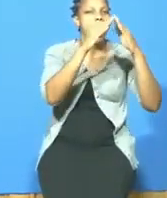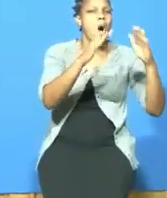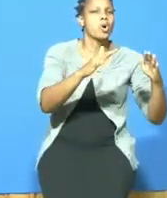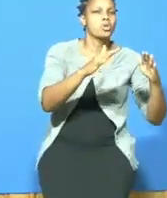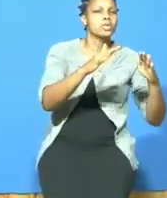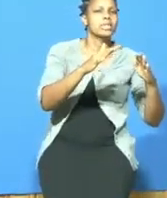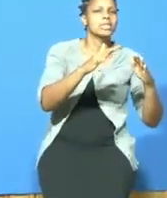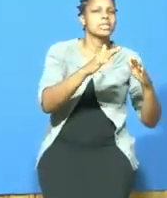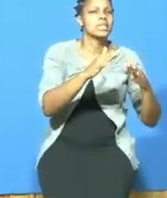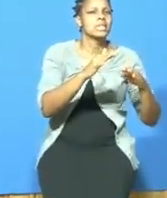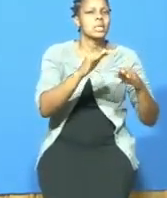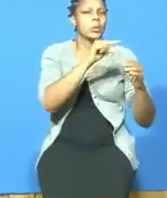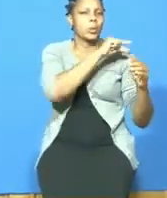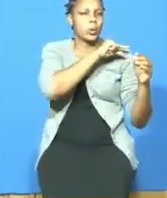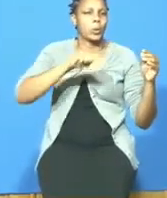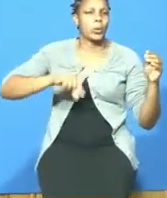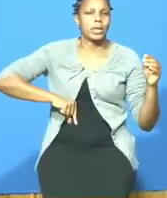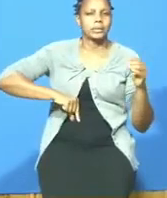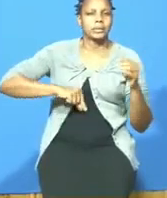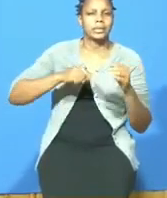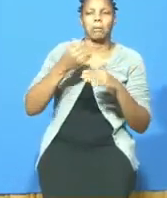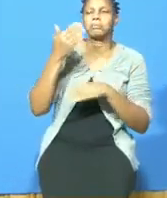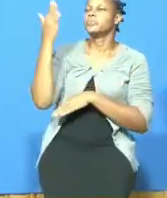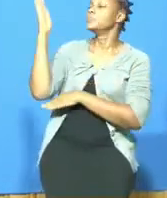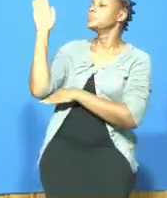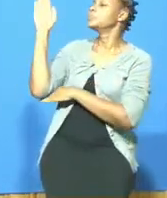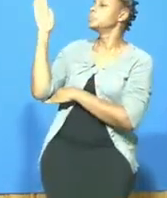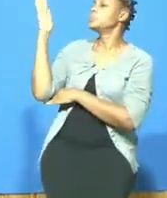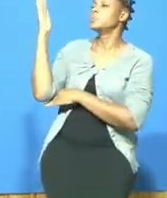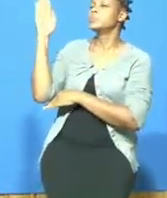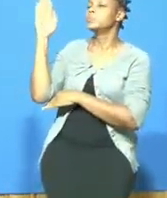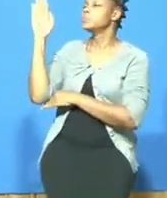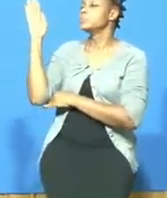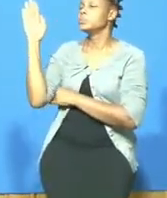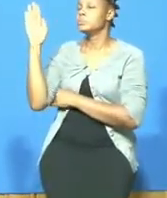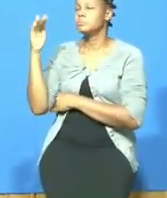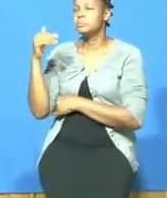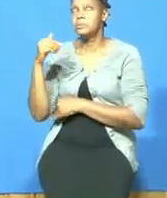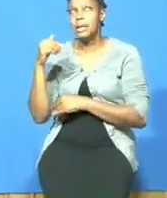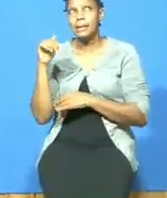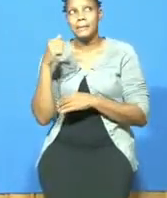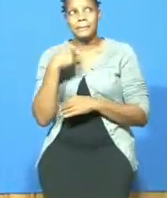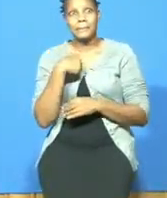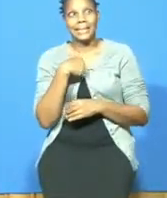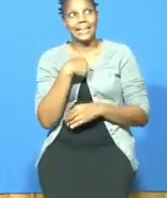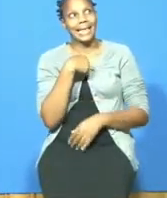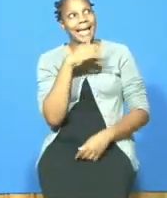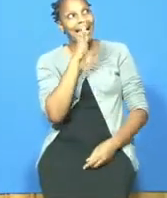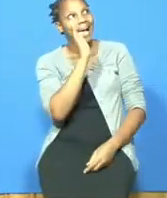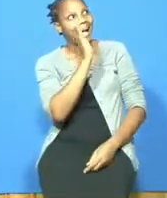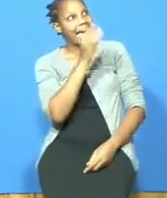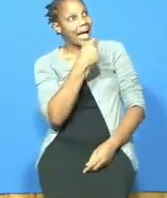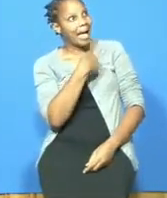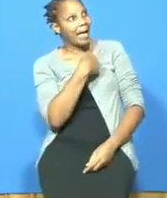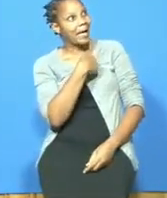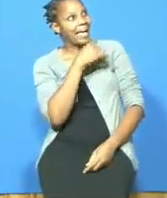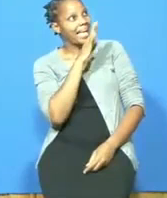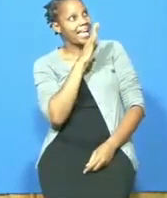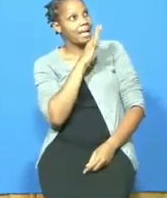me she was waving at, but never remember that there were thousands of individuals there. I waved